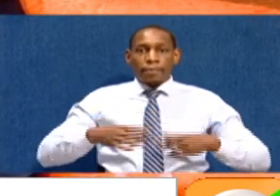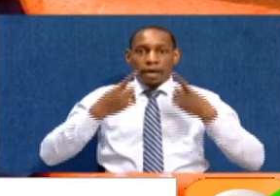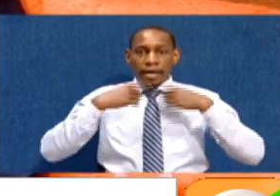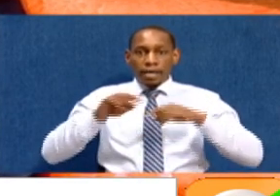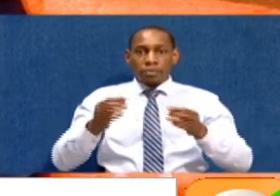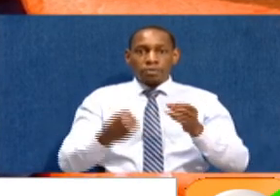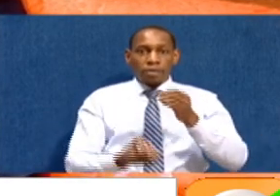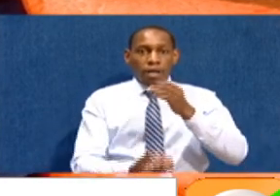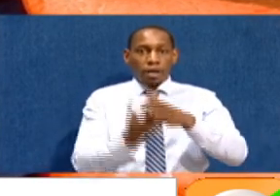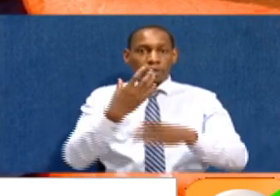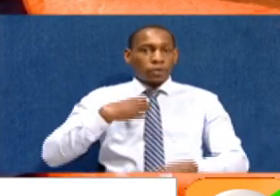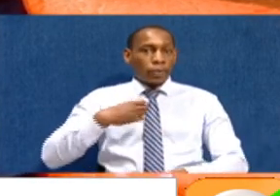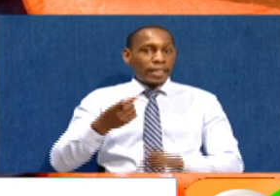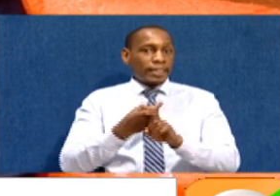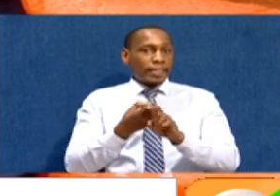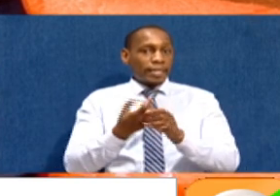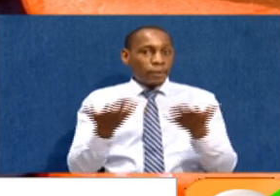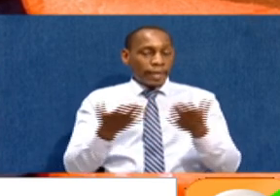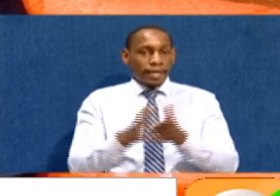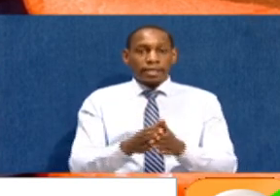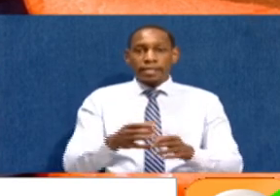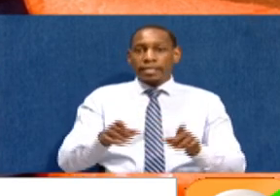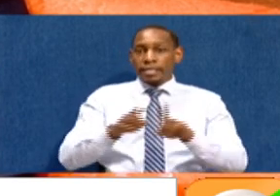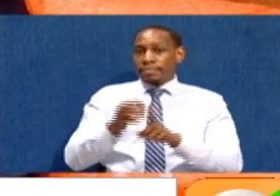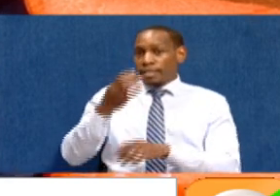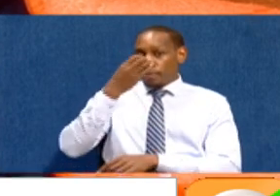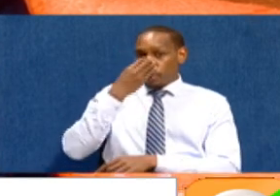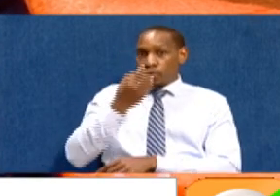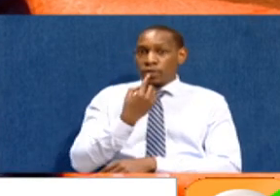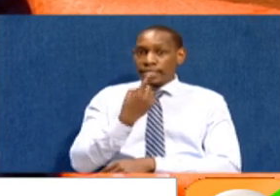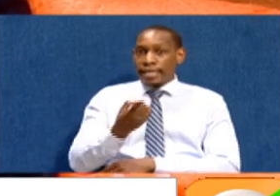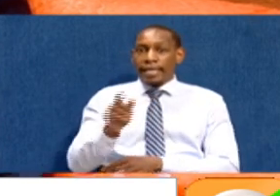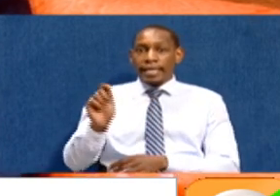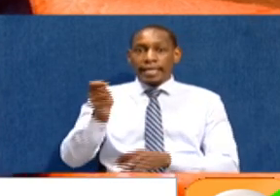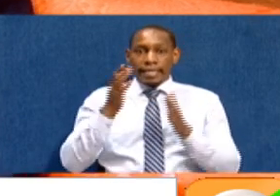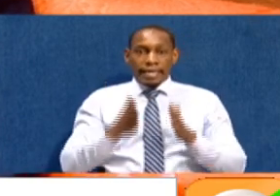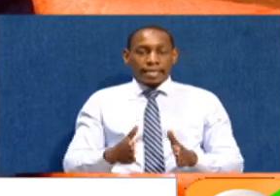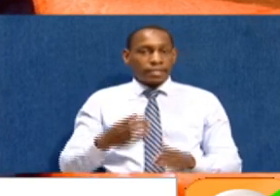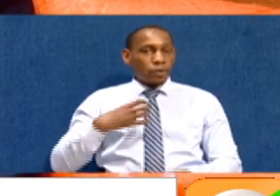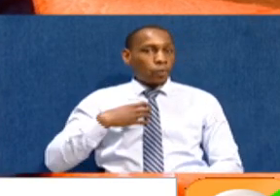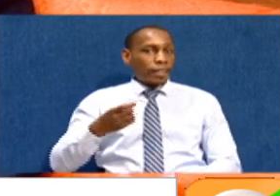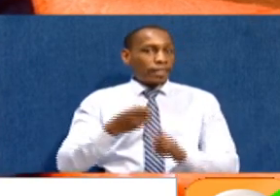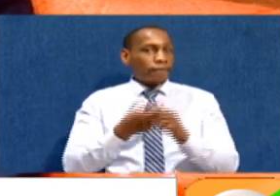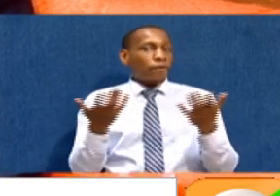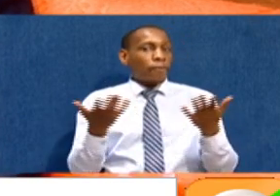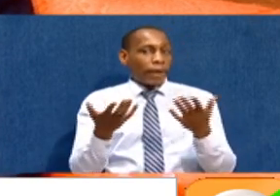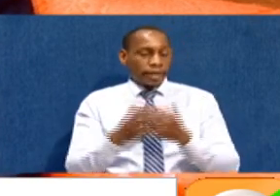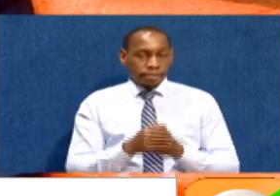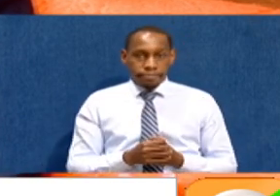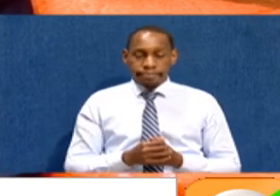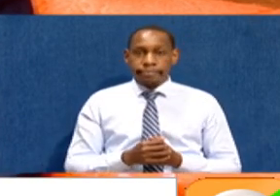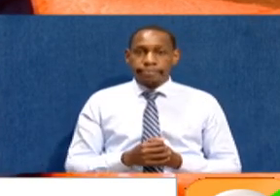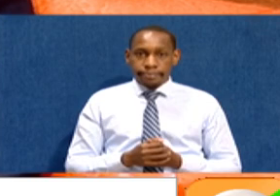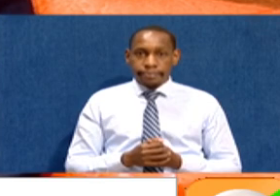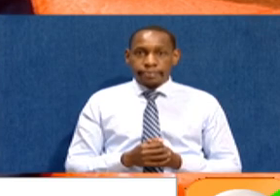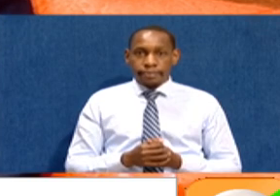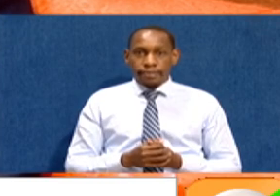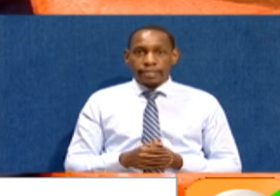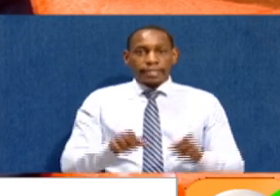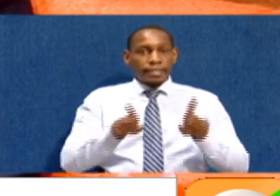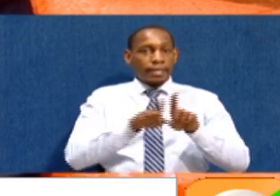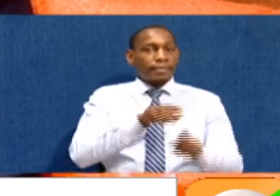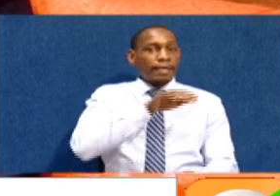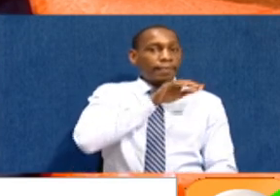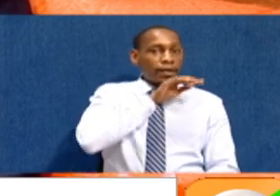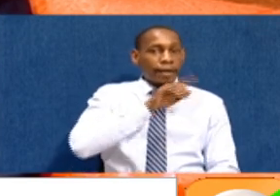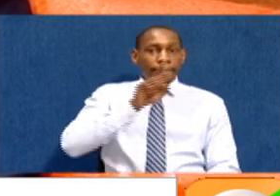I think that is very important, William Ruto should tell us, should tell Kenyans where he has got his billions from. Raila